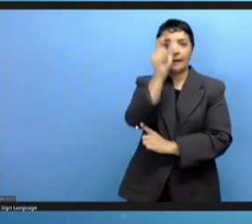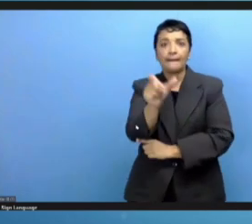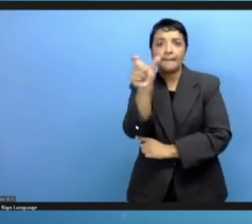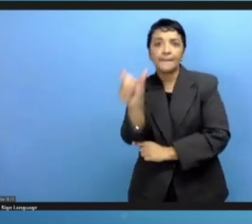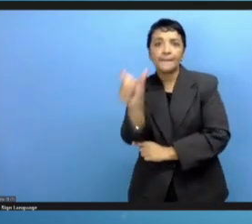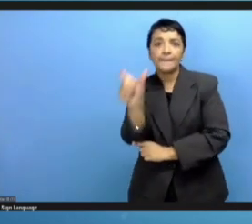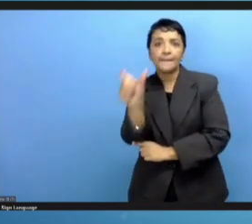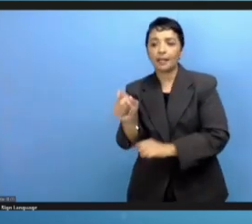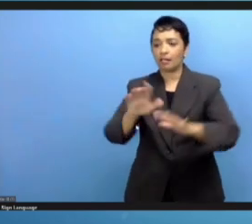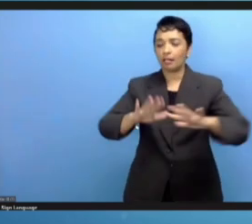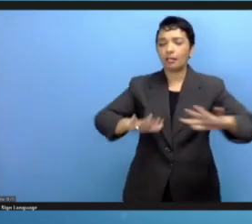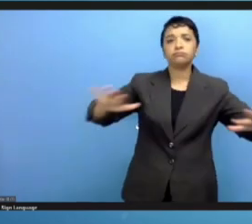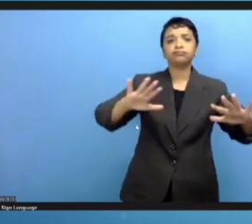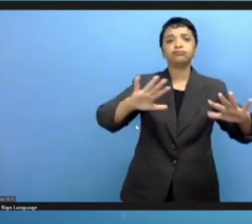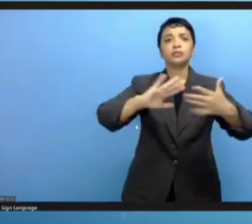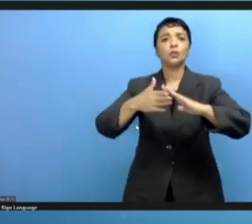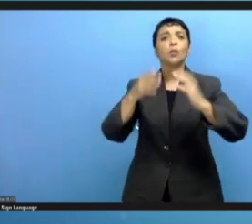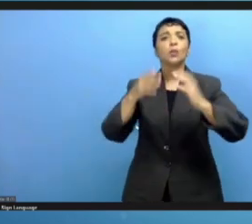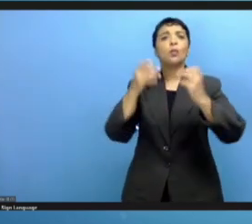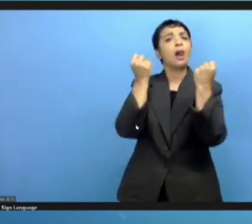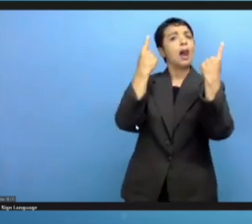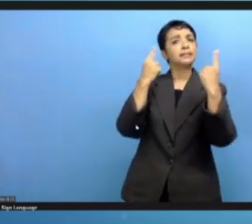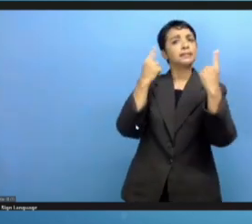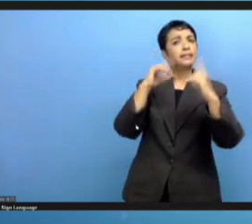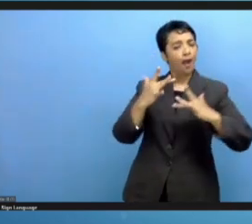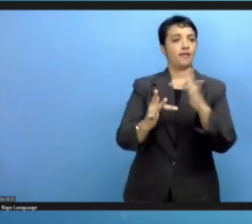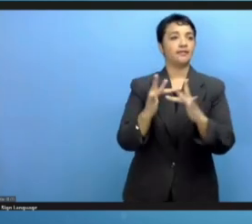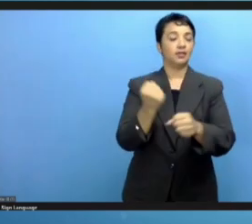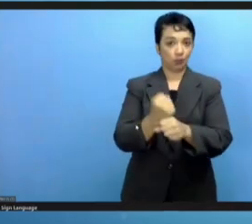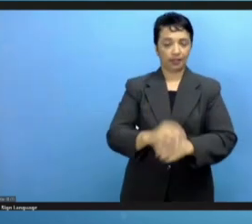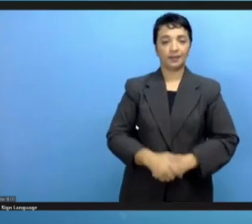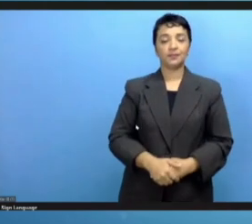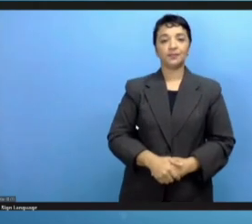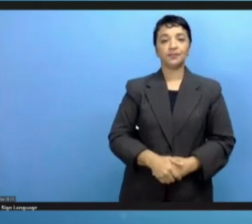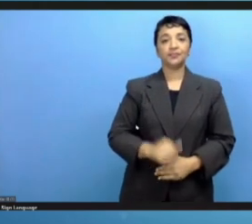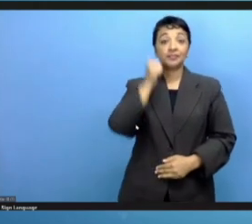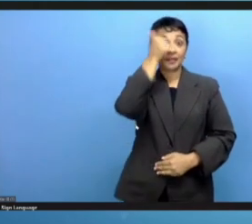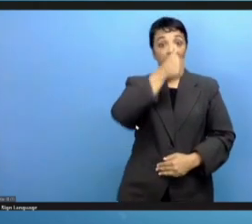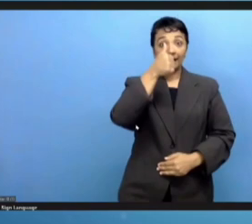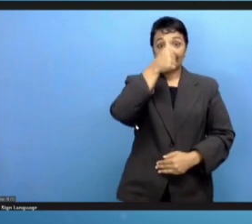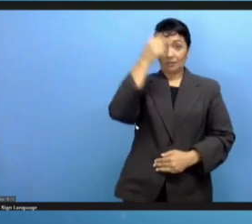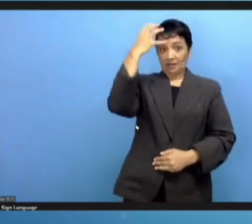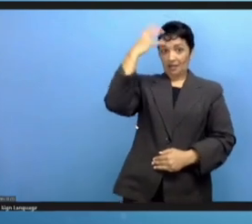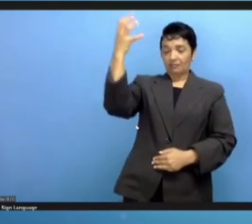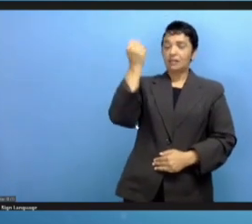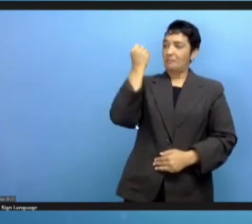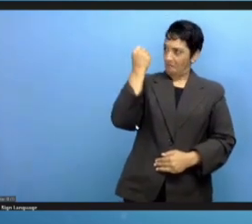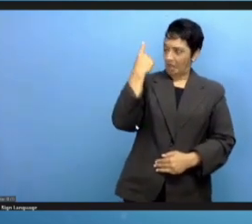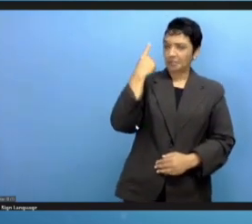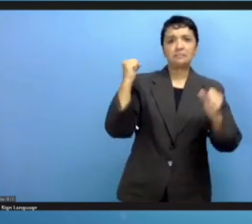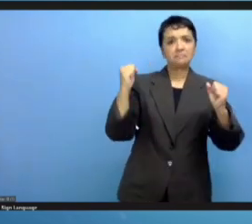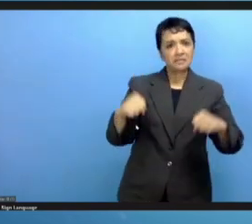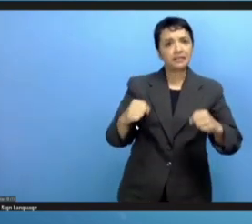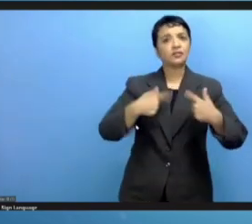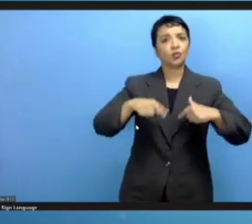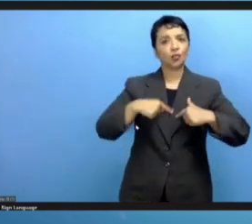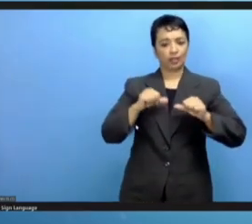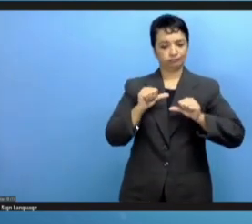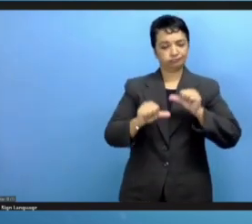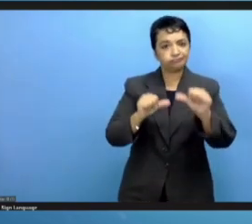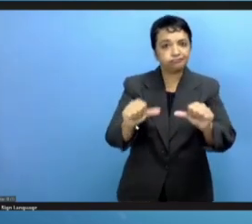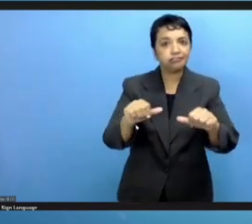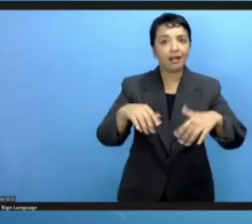related matters. The Ethiopian government recognizes the benefit of artificial intelligence and has committed to